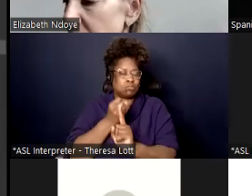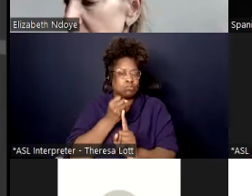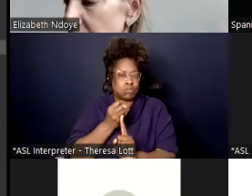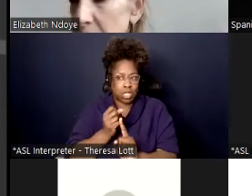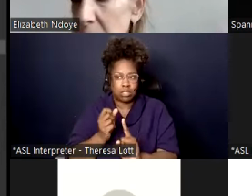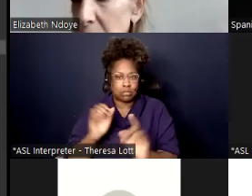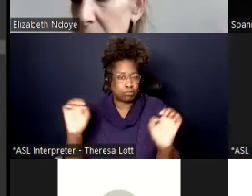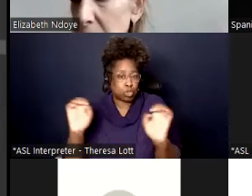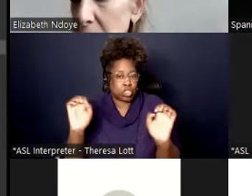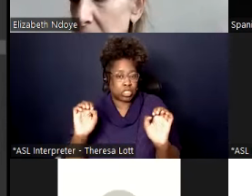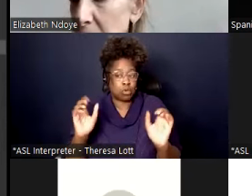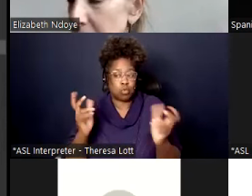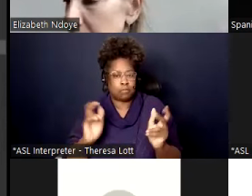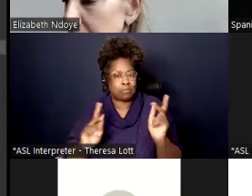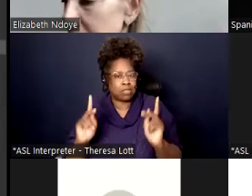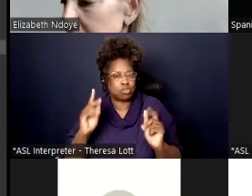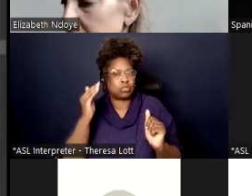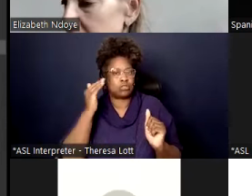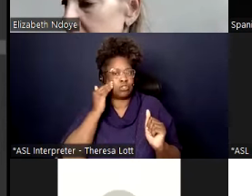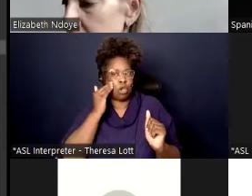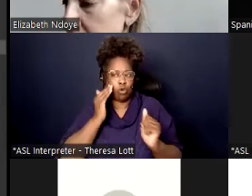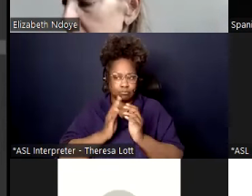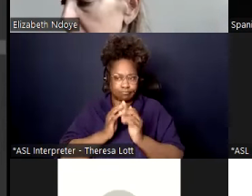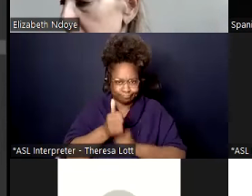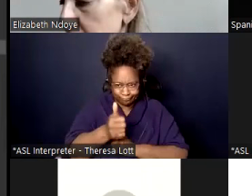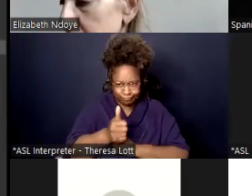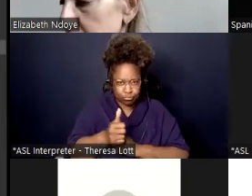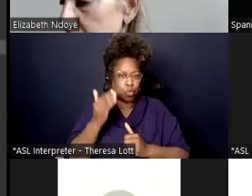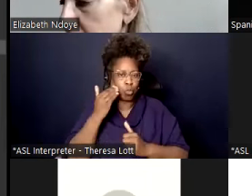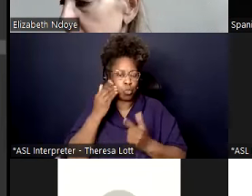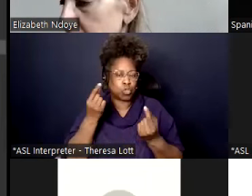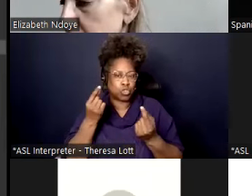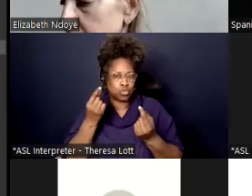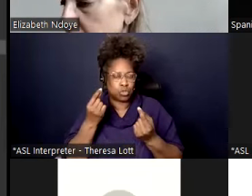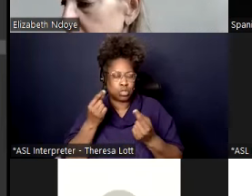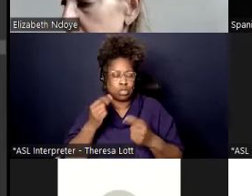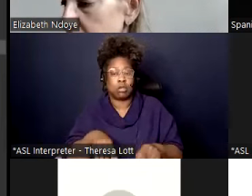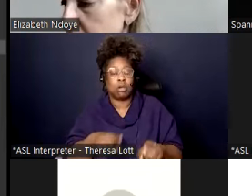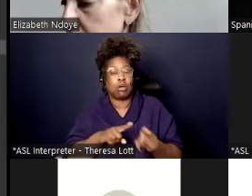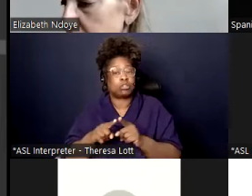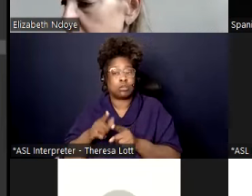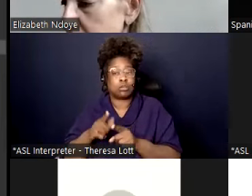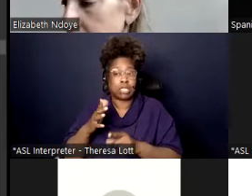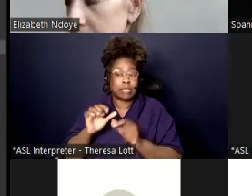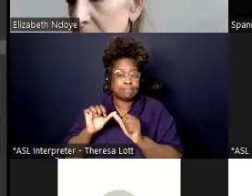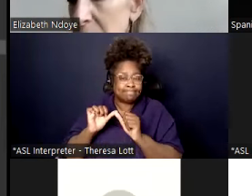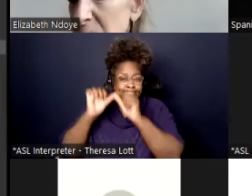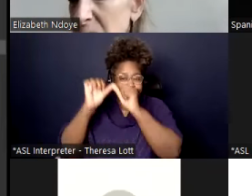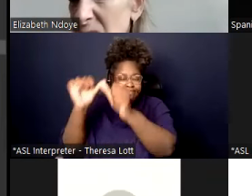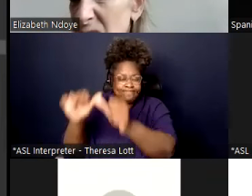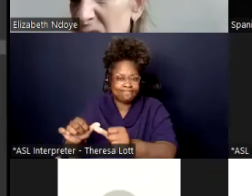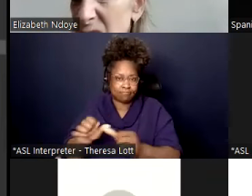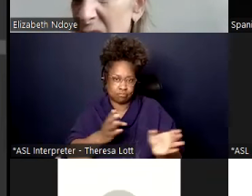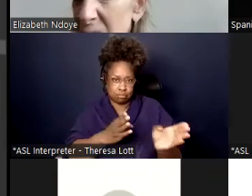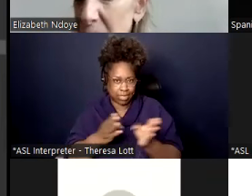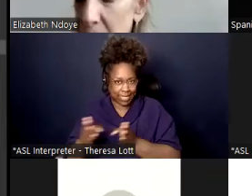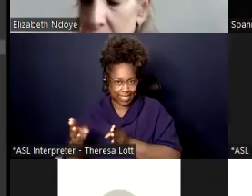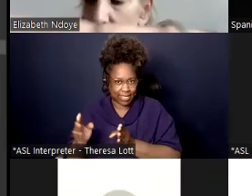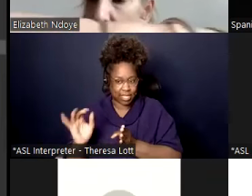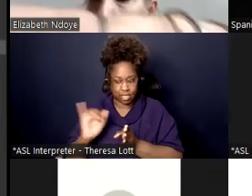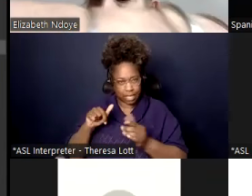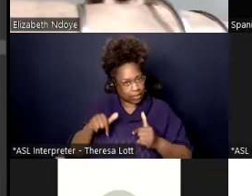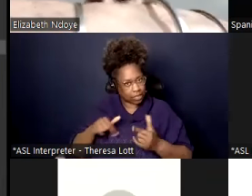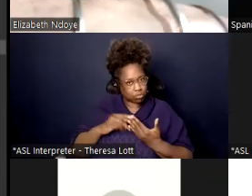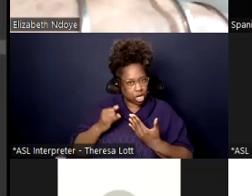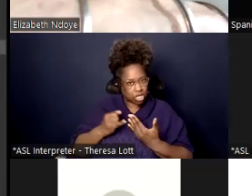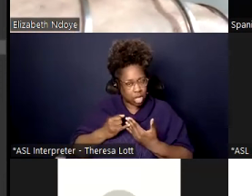emergency situations, but also people are actively engaging in the sort of the long-term planning and efforts like this and sort of seeing through